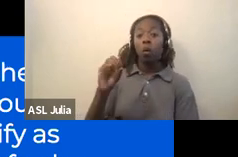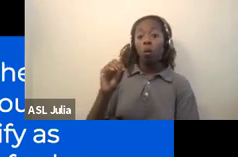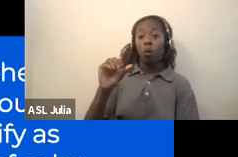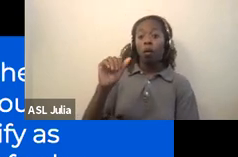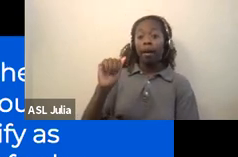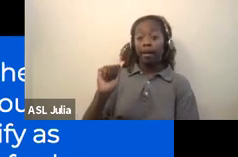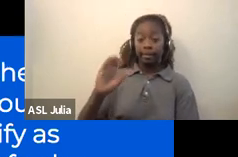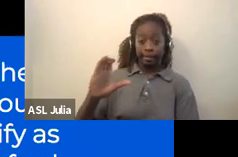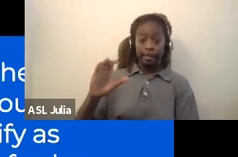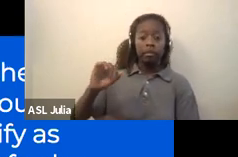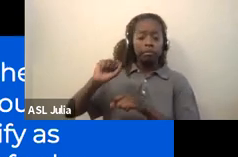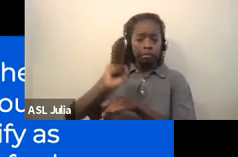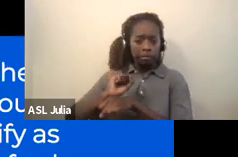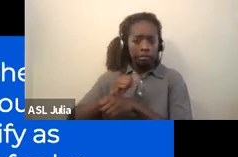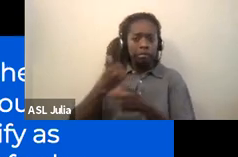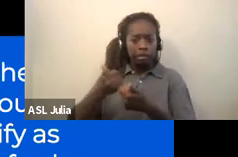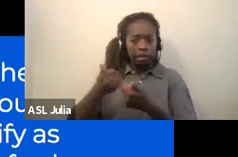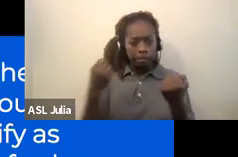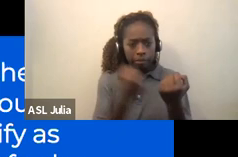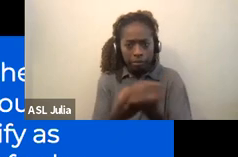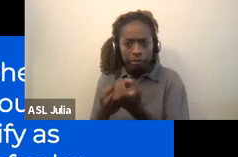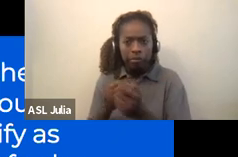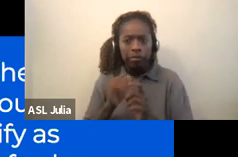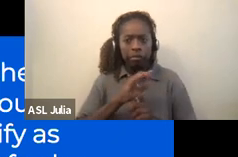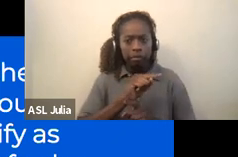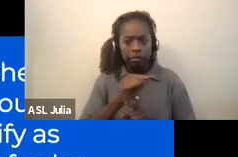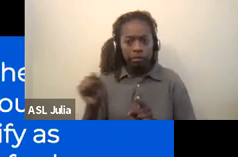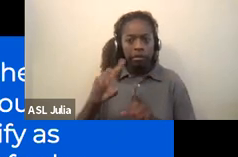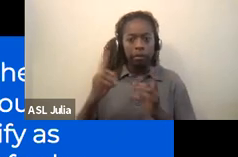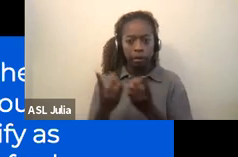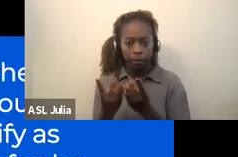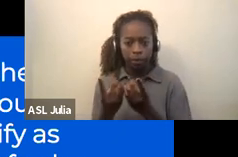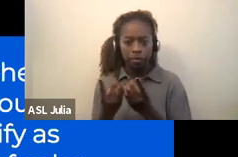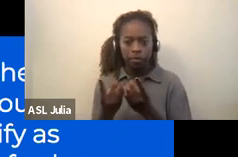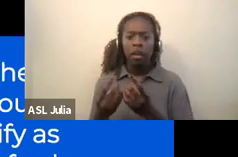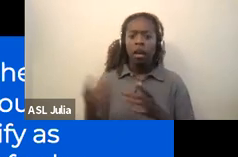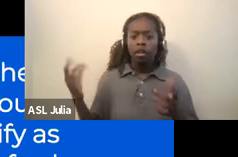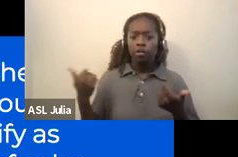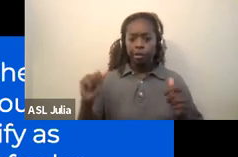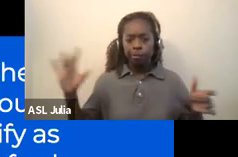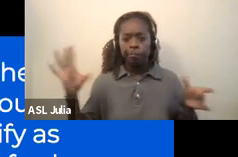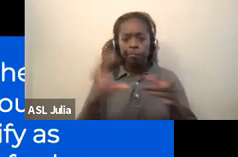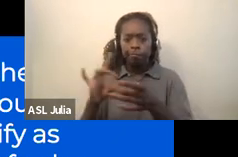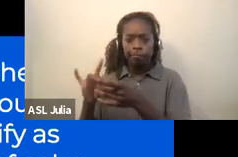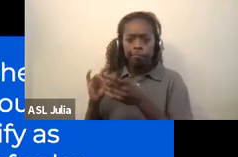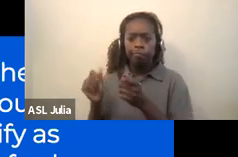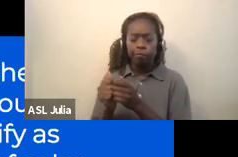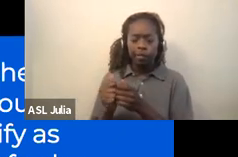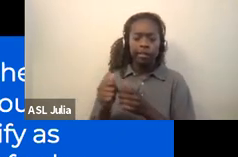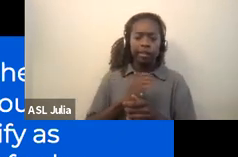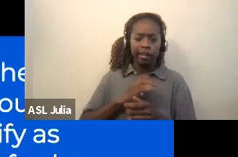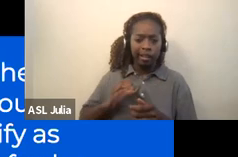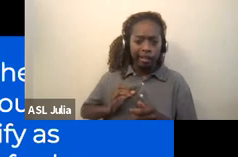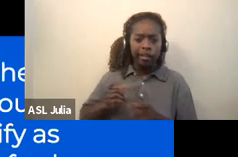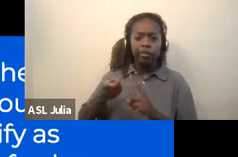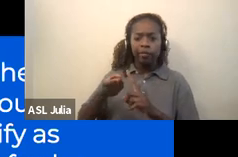departments and connecting them with colleagues in the retention cultivation and diversity departments and we